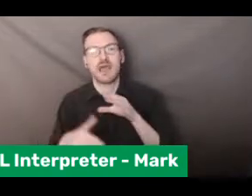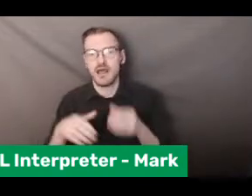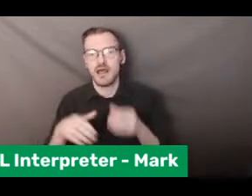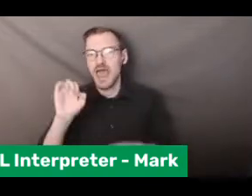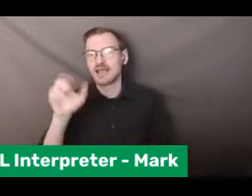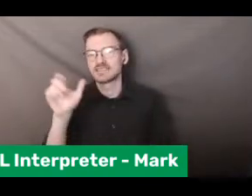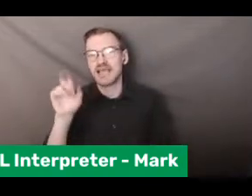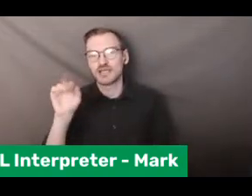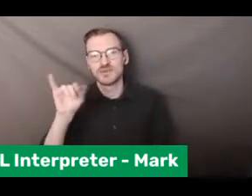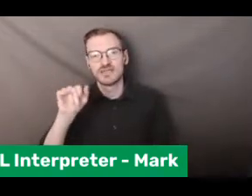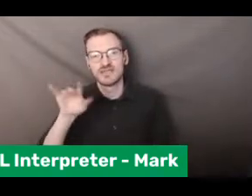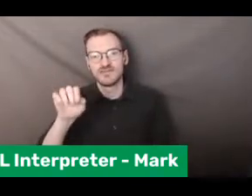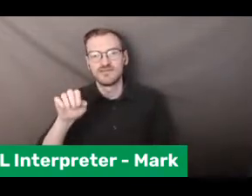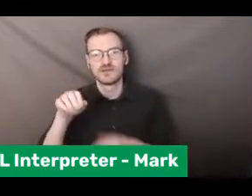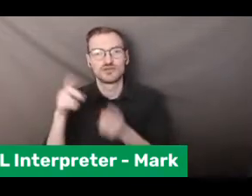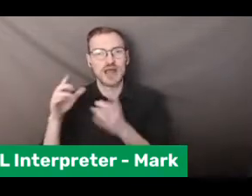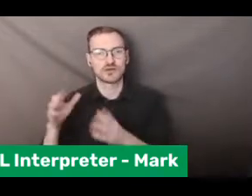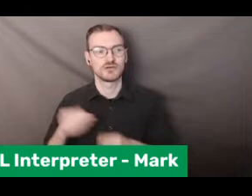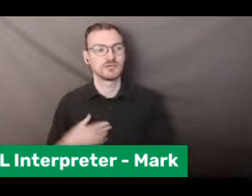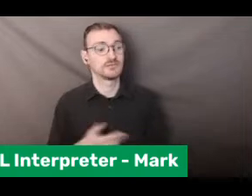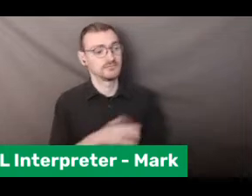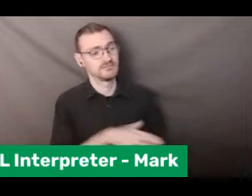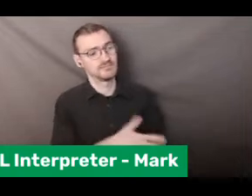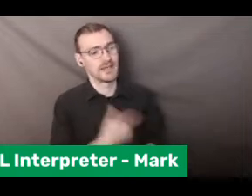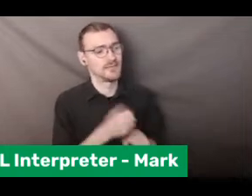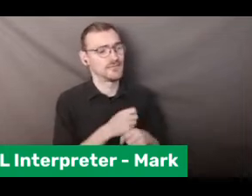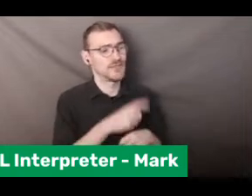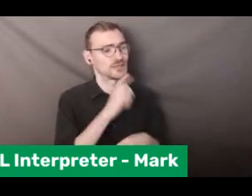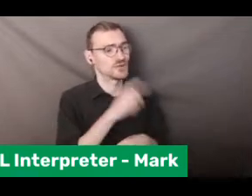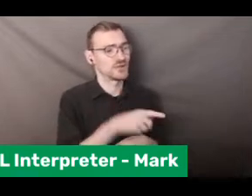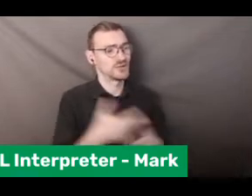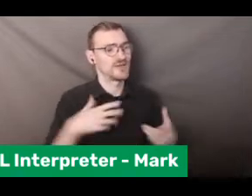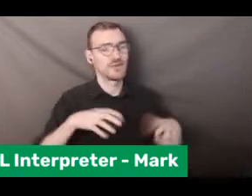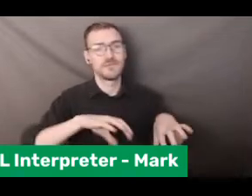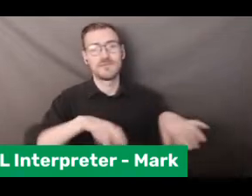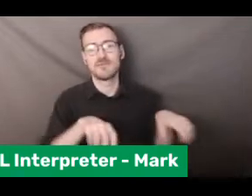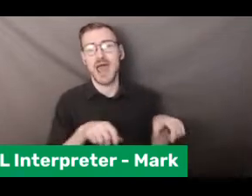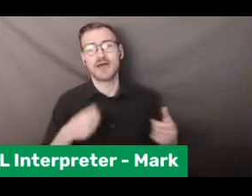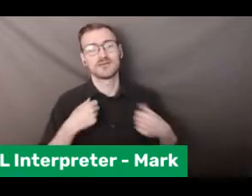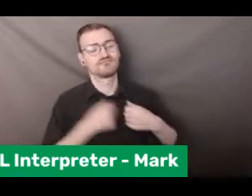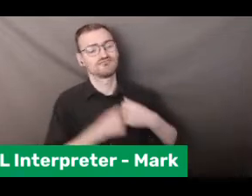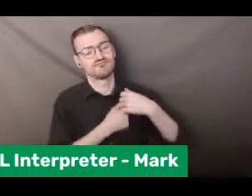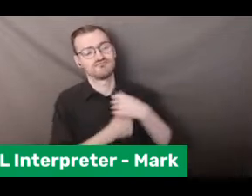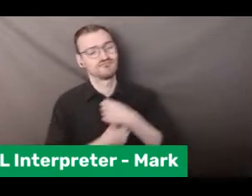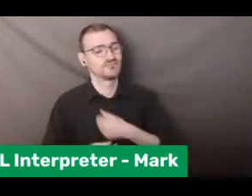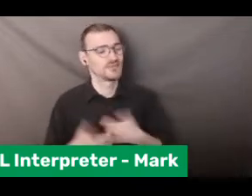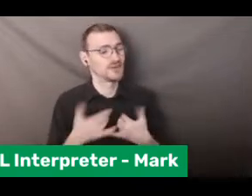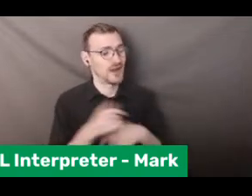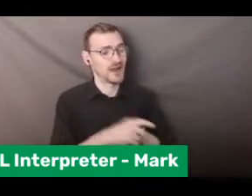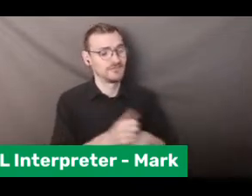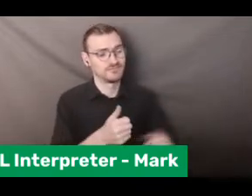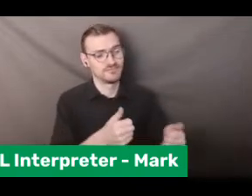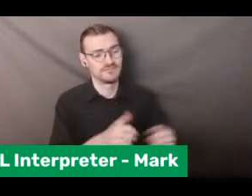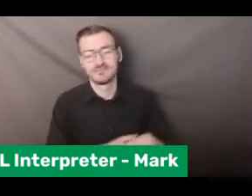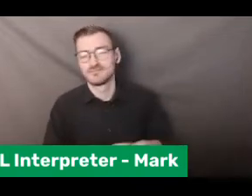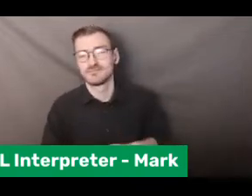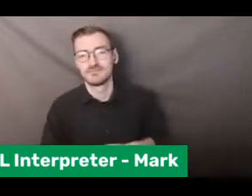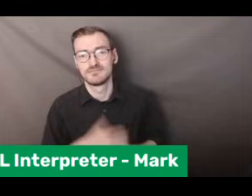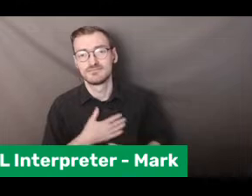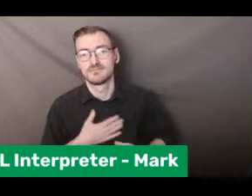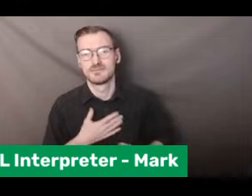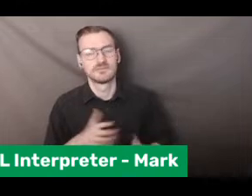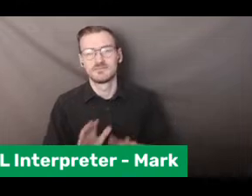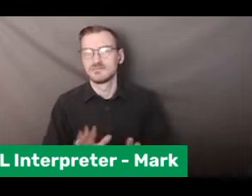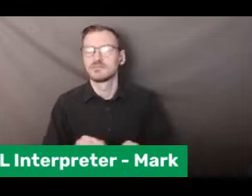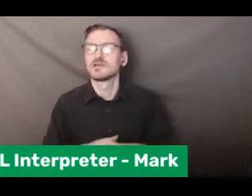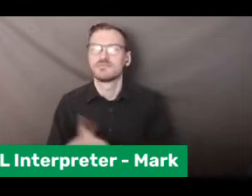you go take a bubble bath tonight. It's more than bringing in a professional development session that is mandatory for